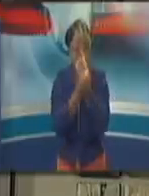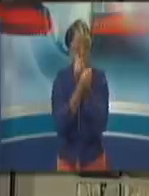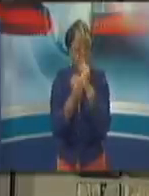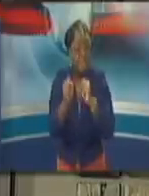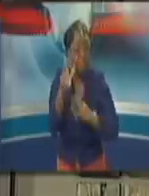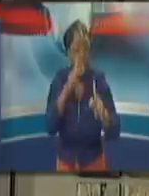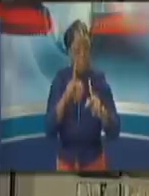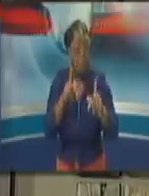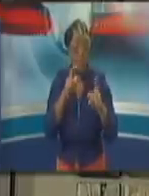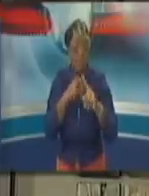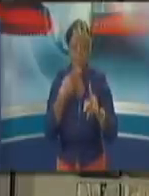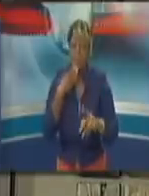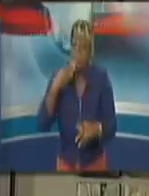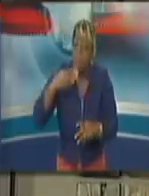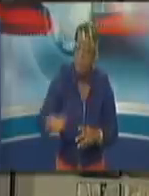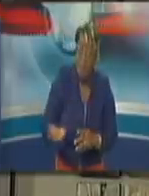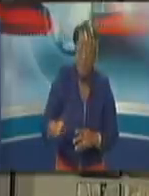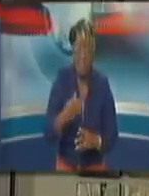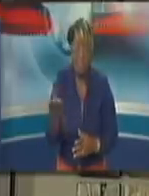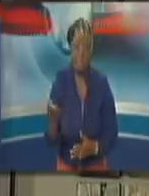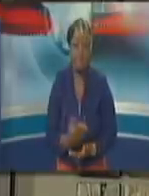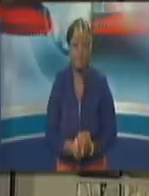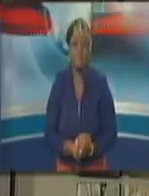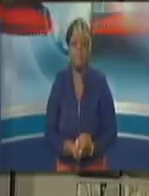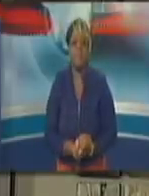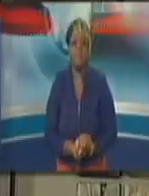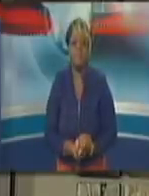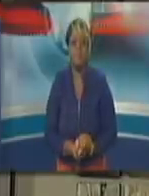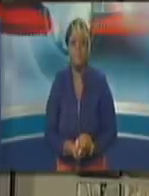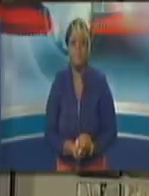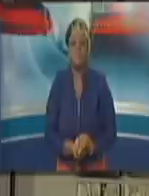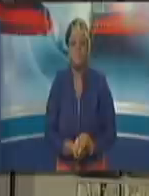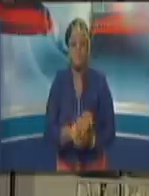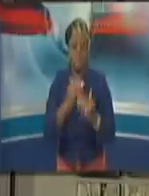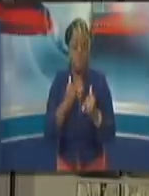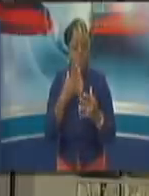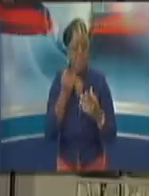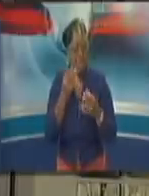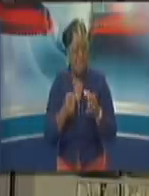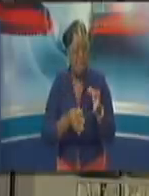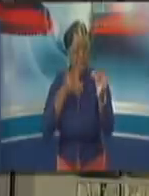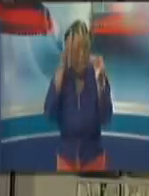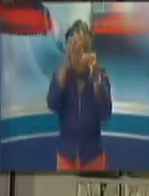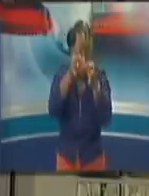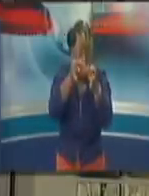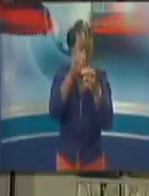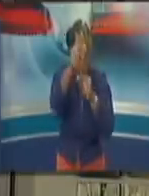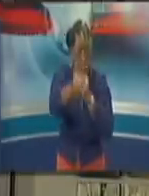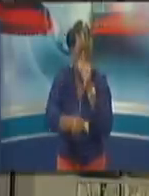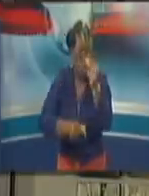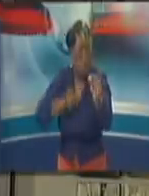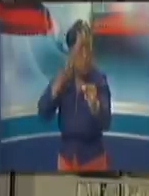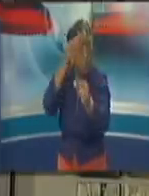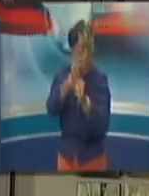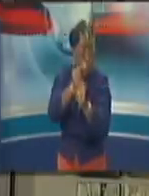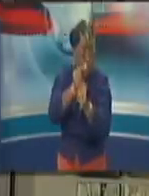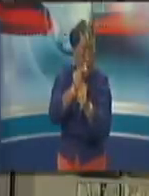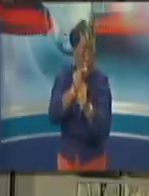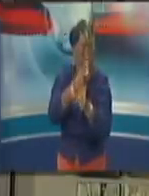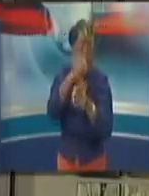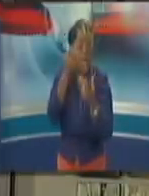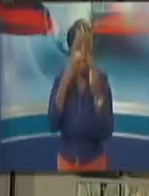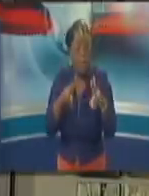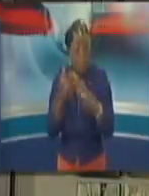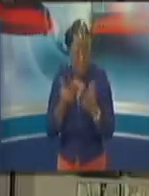very terrible fate. That's my little update on the global situation and the local situation for